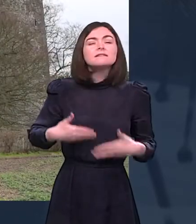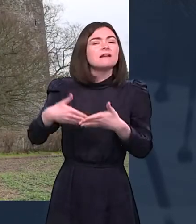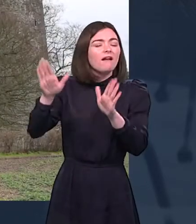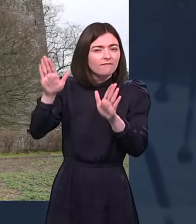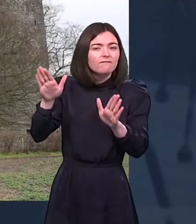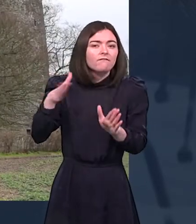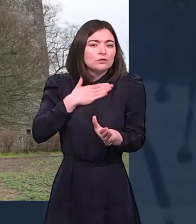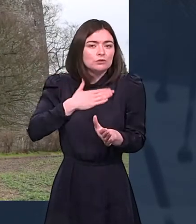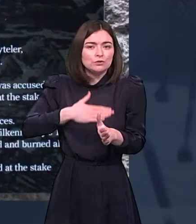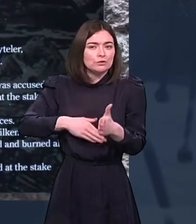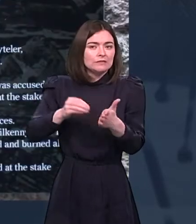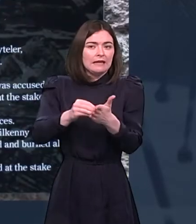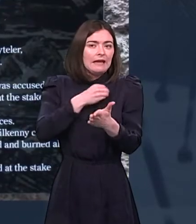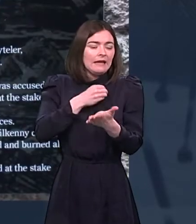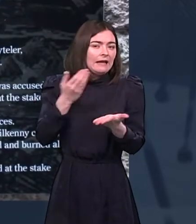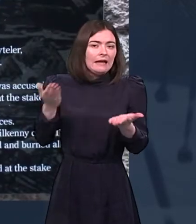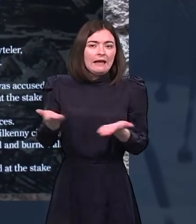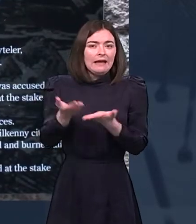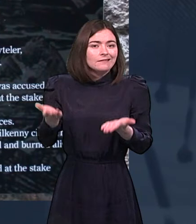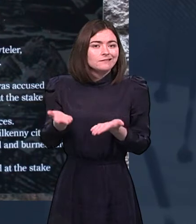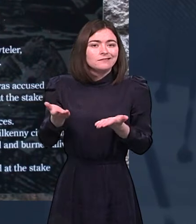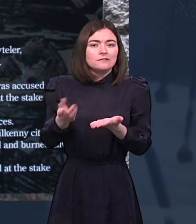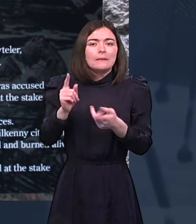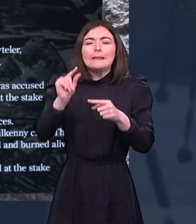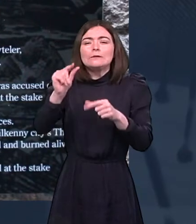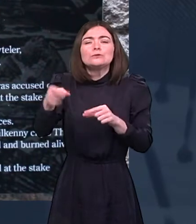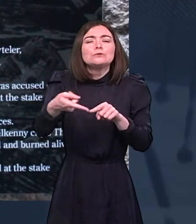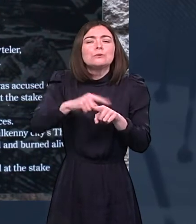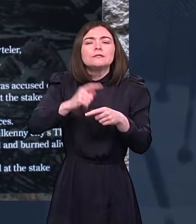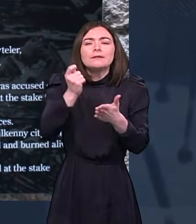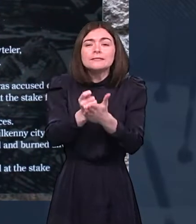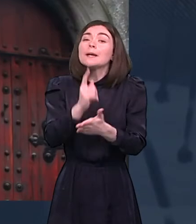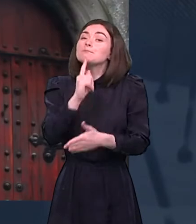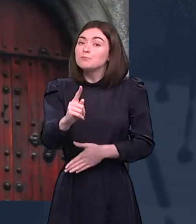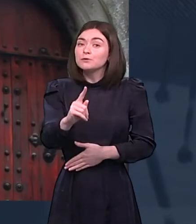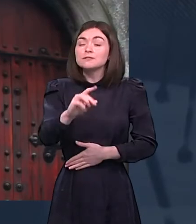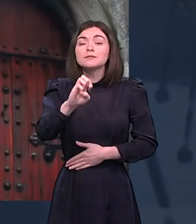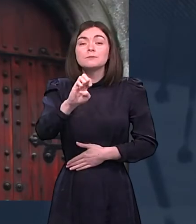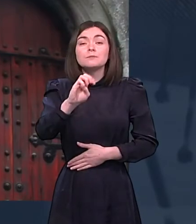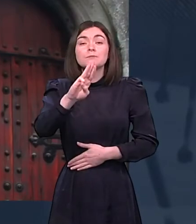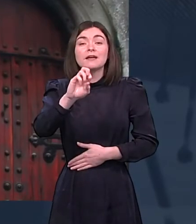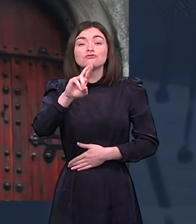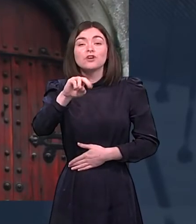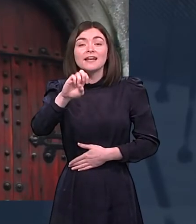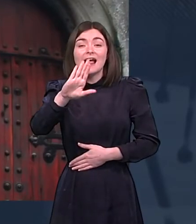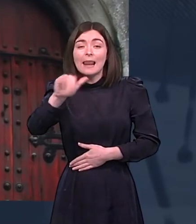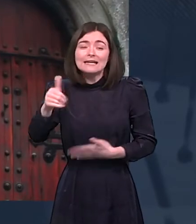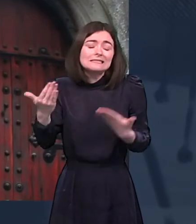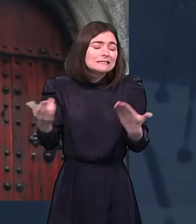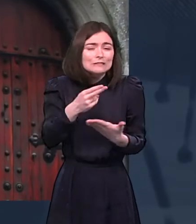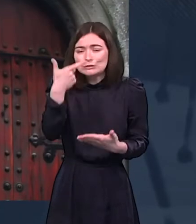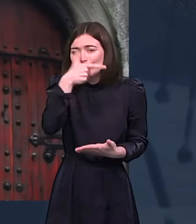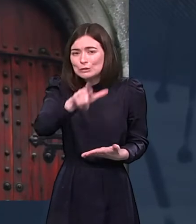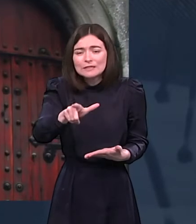lightly, only having to serve the poor for a period of time. But poor Petronella was not so lucky. With no lands, with no money, with